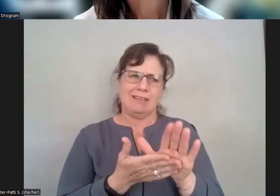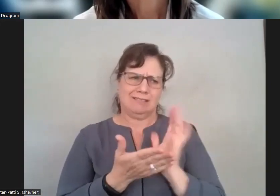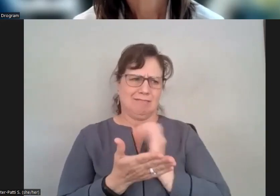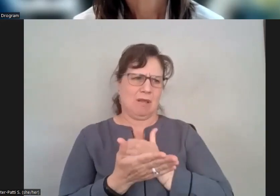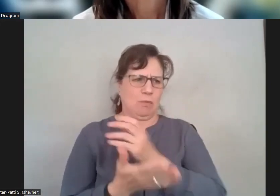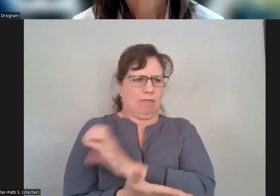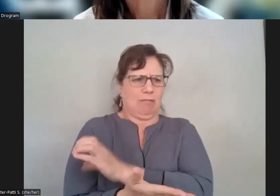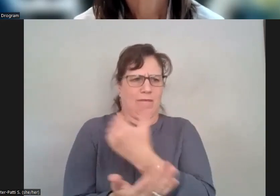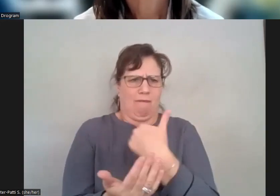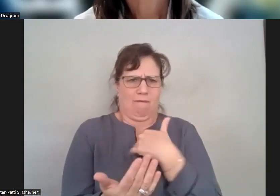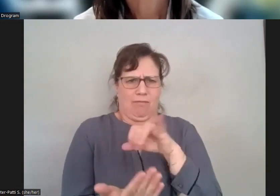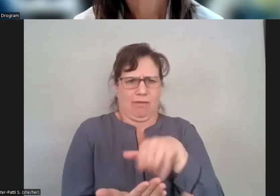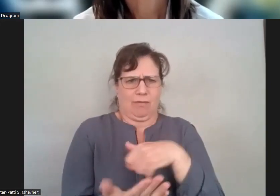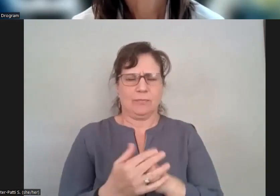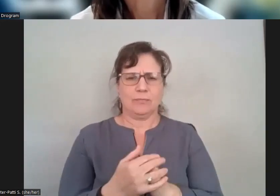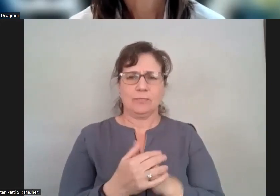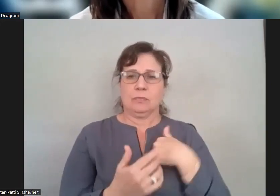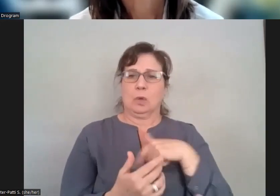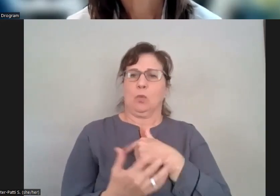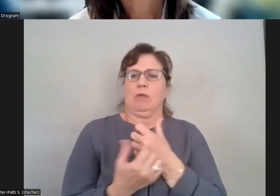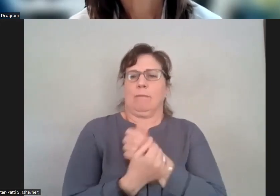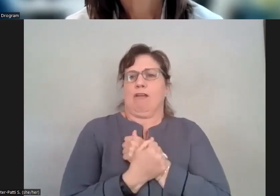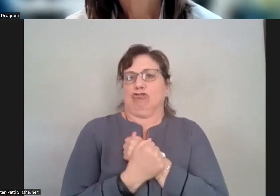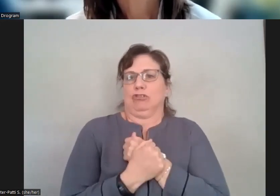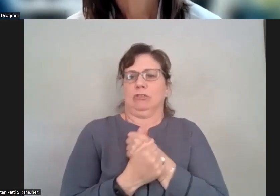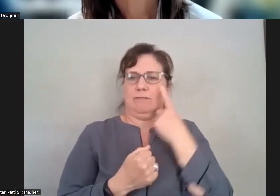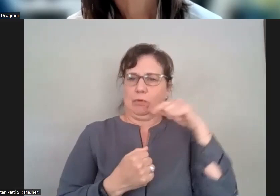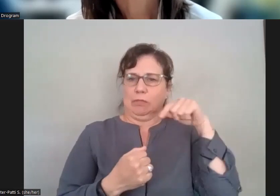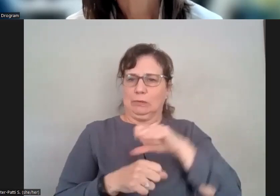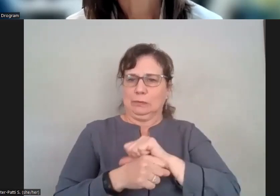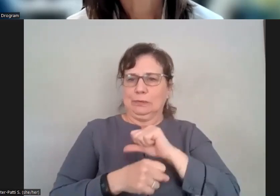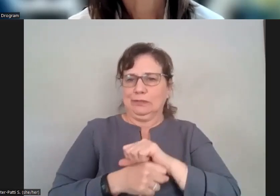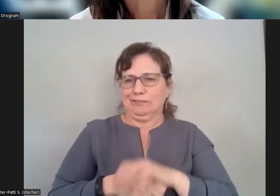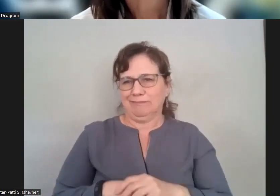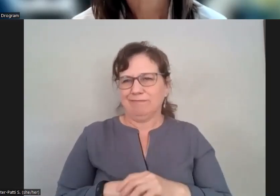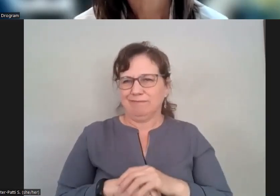And this is something that we're all very passionate about and really want to